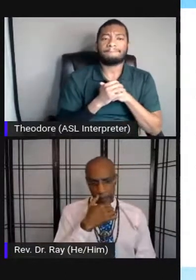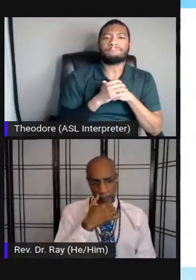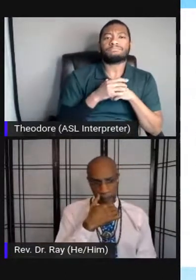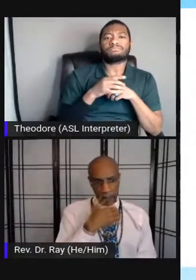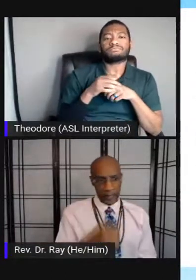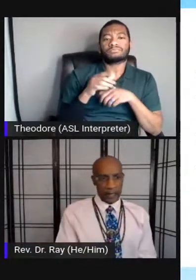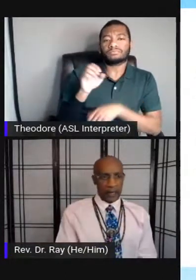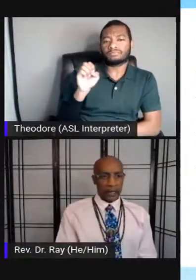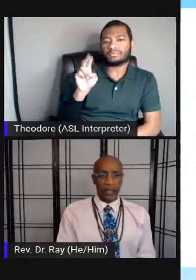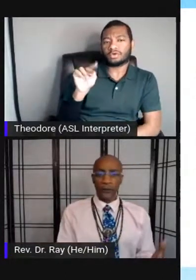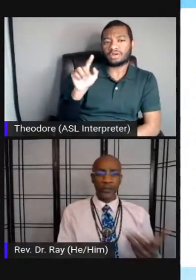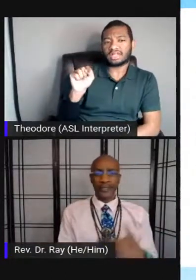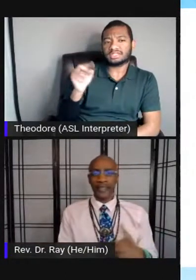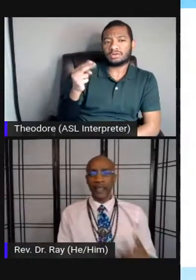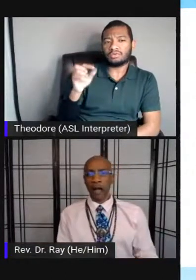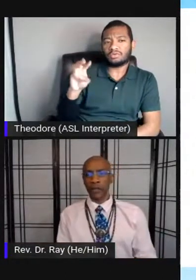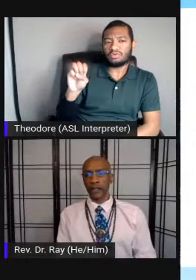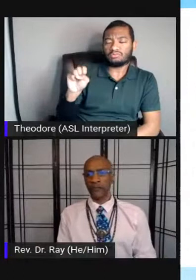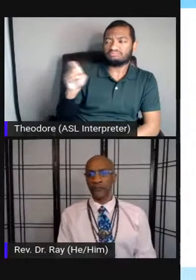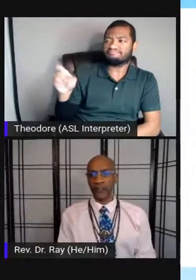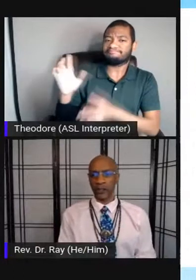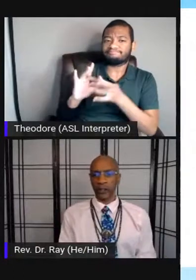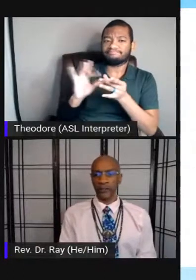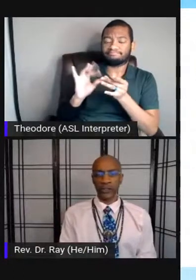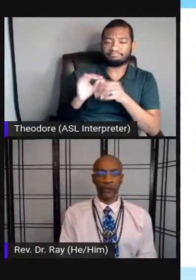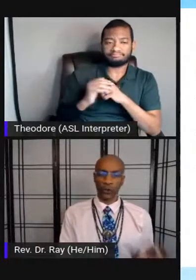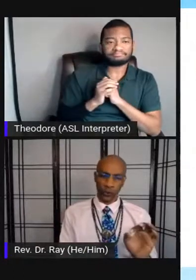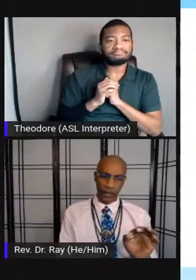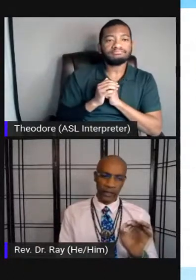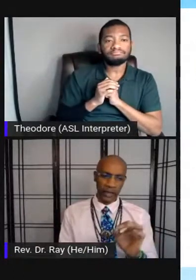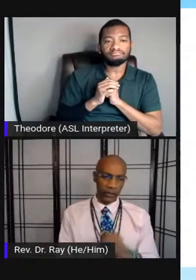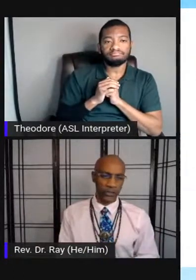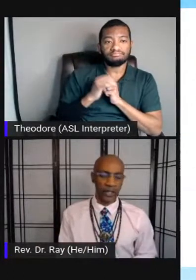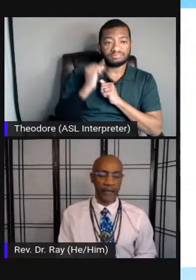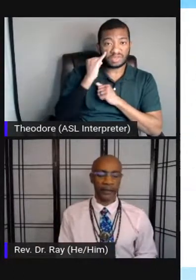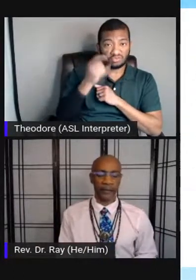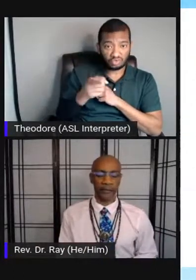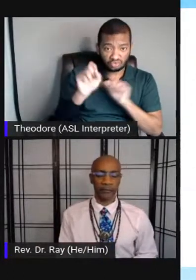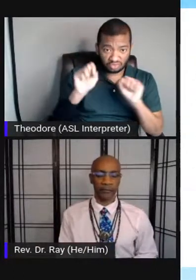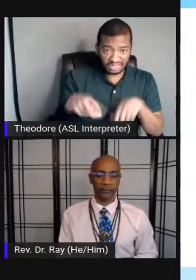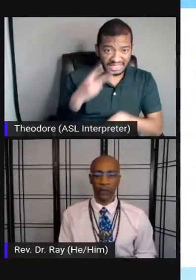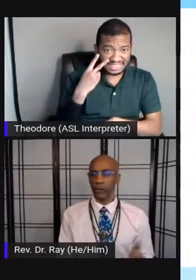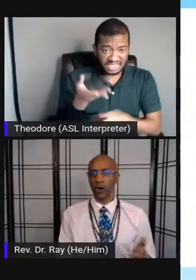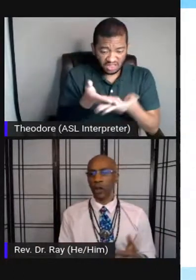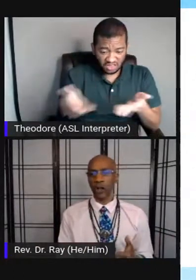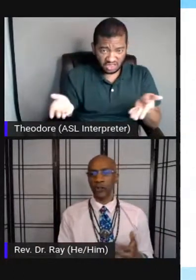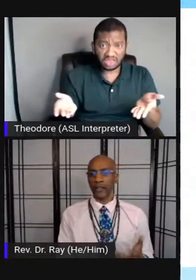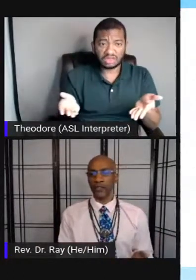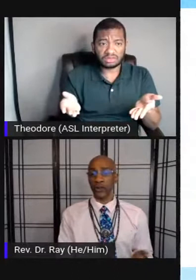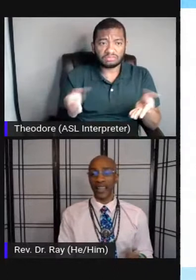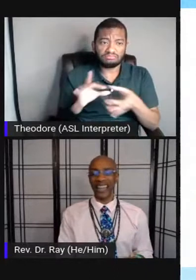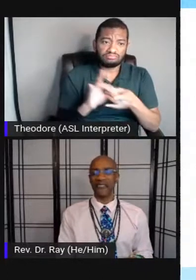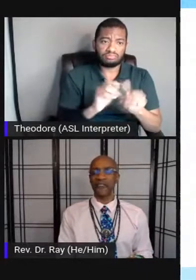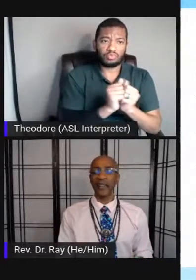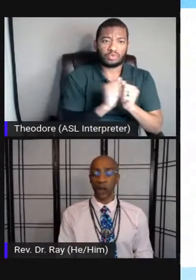says, if you could see the object of your fear until you really understand it, it would no longer